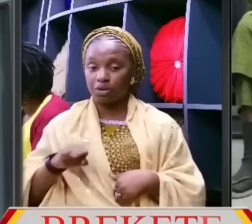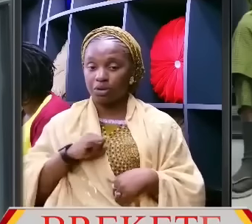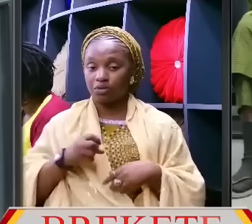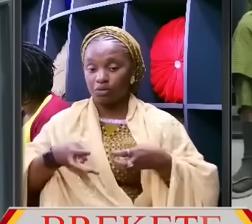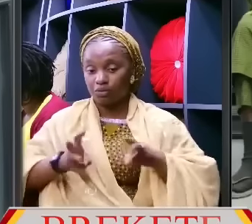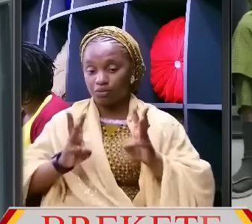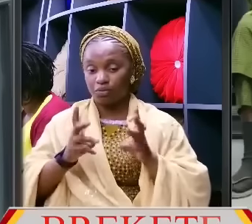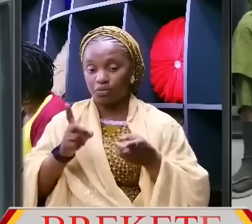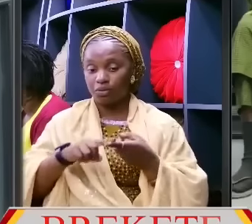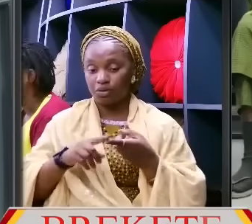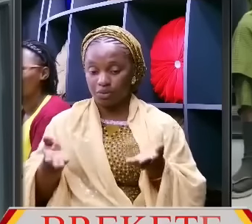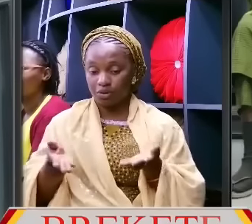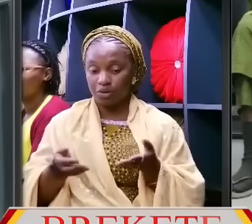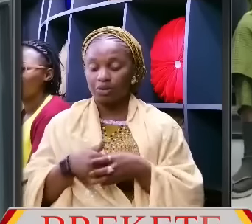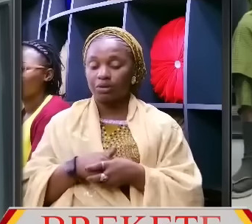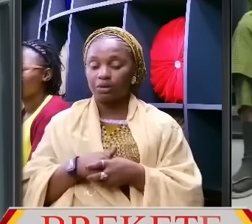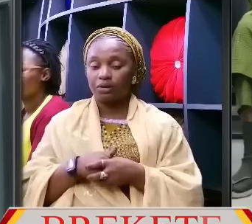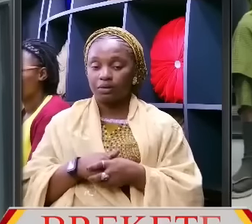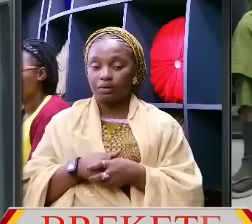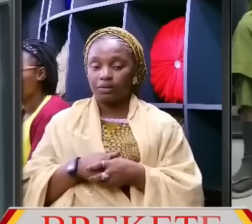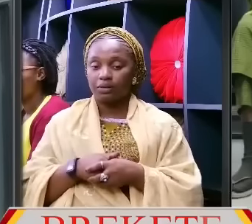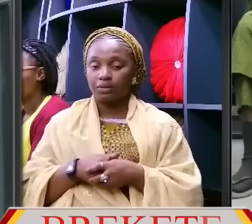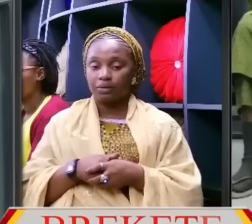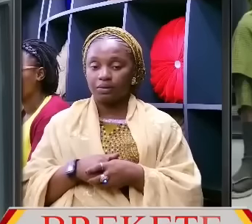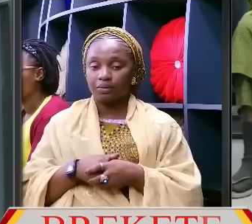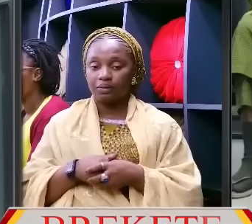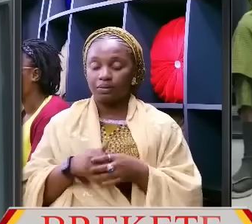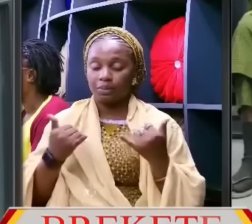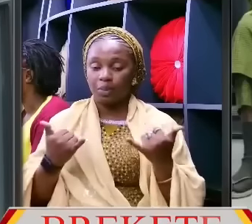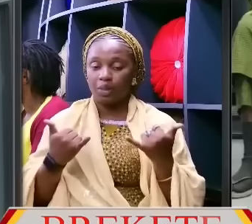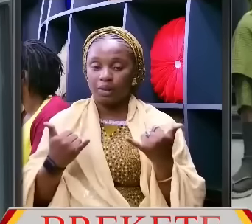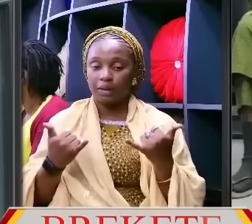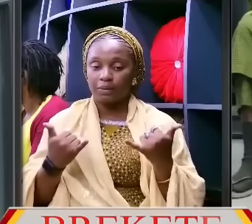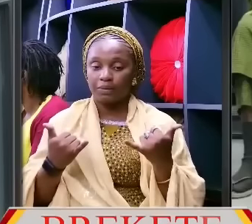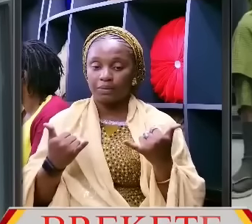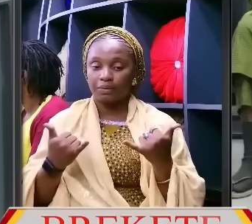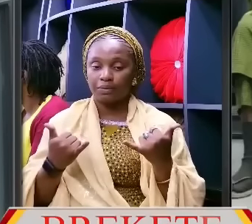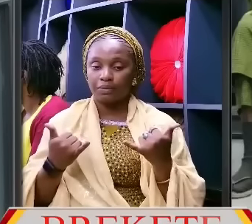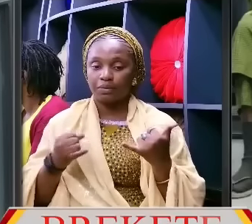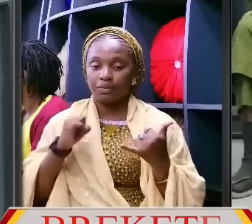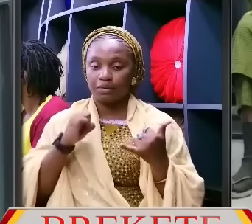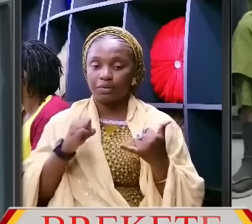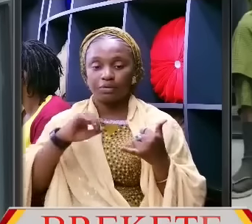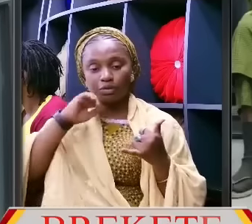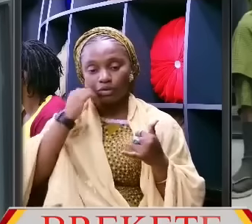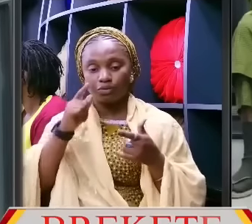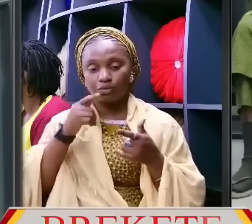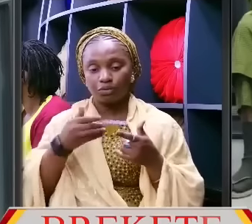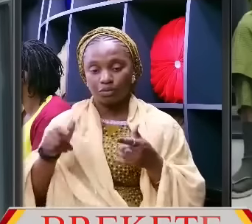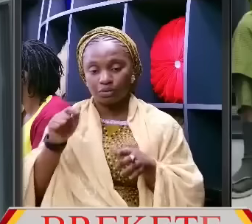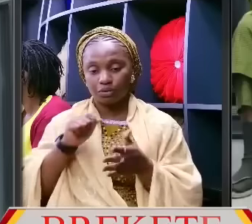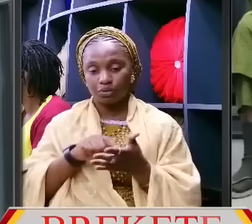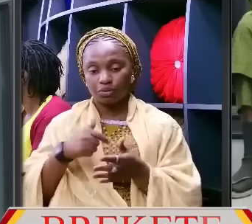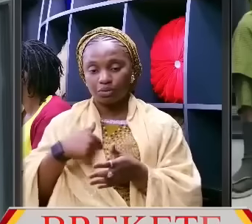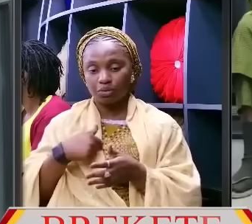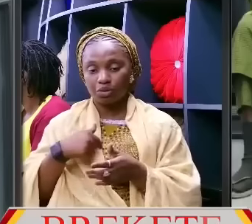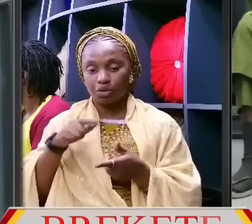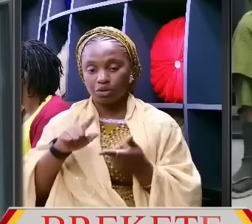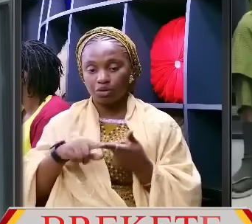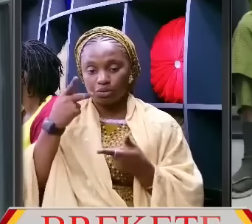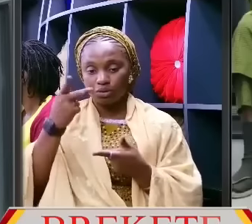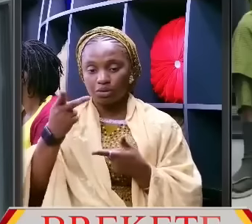people. So, program. Go straight to the point, sir. Then now, it's a shameful thing to me for me to